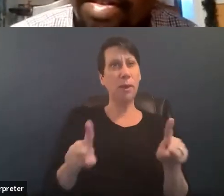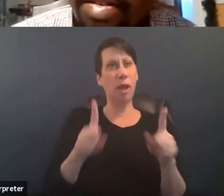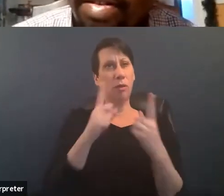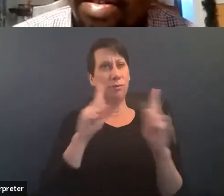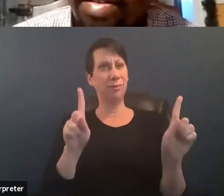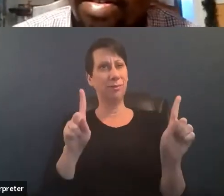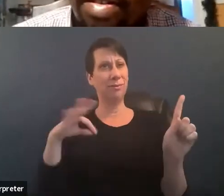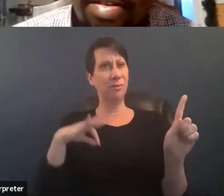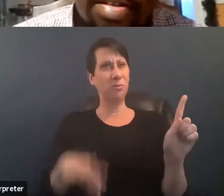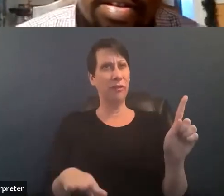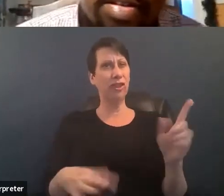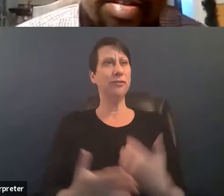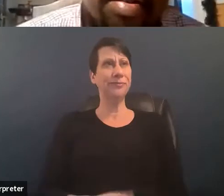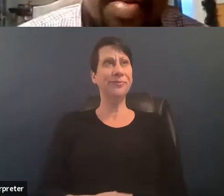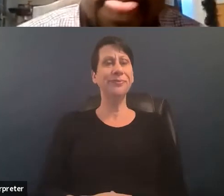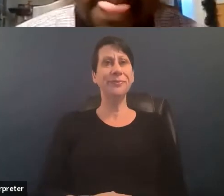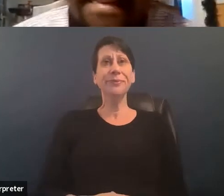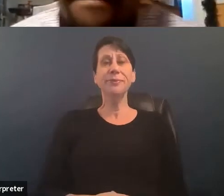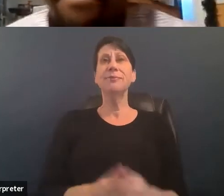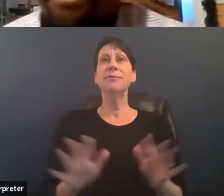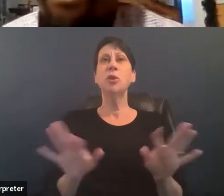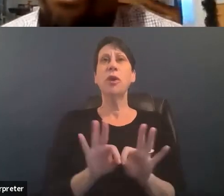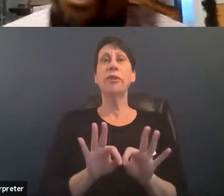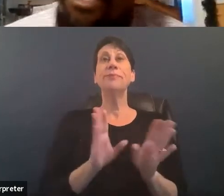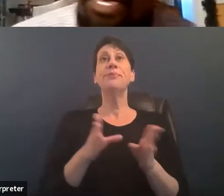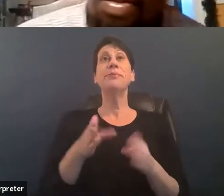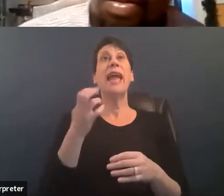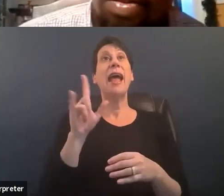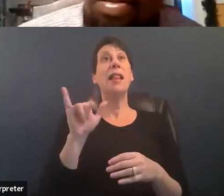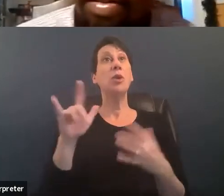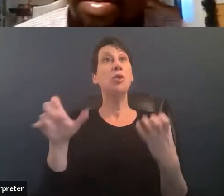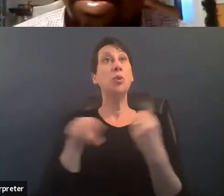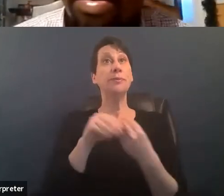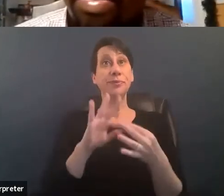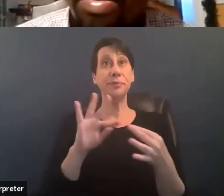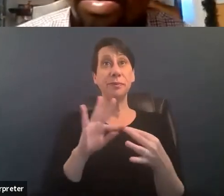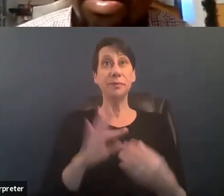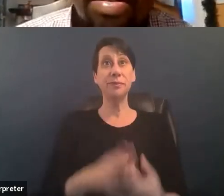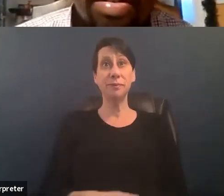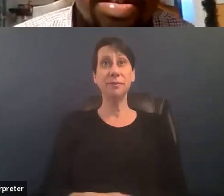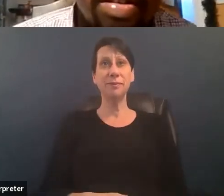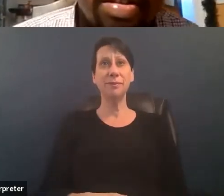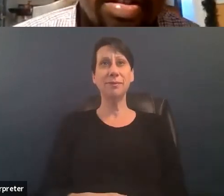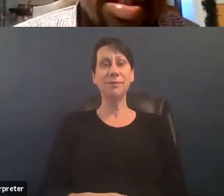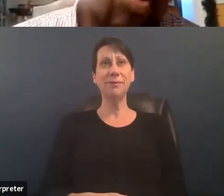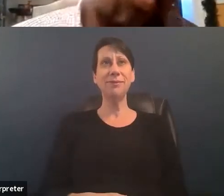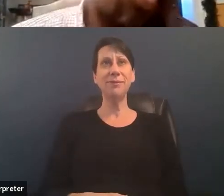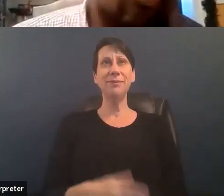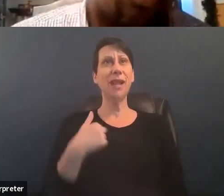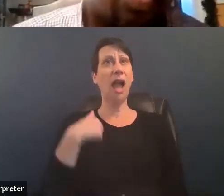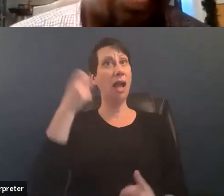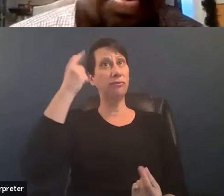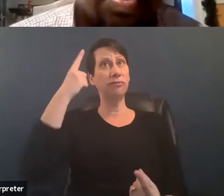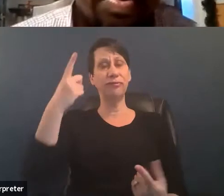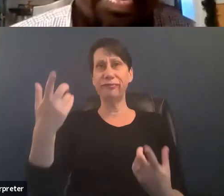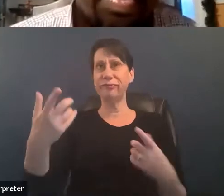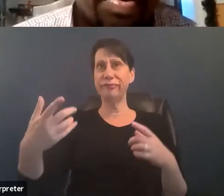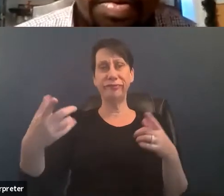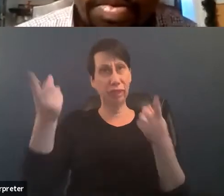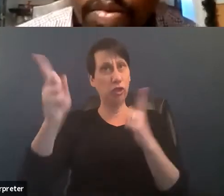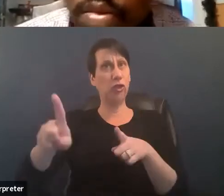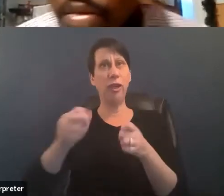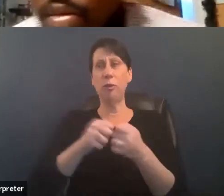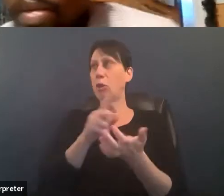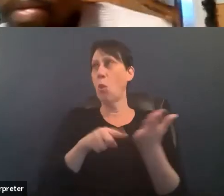Great, thanks, Tracy. I think Haley, you were about to say something? Yeah. Yeah, I resonate with a lot of what's already been shared